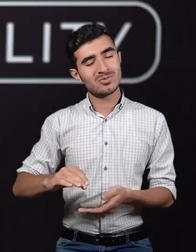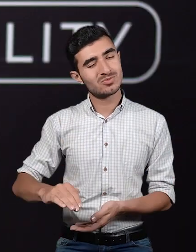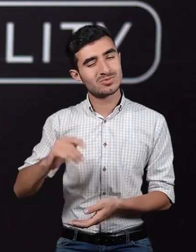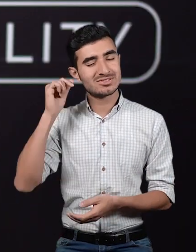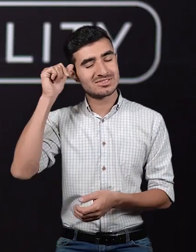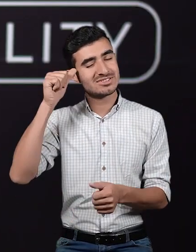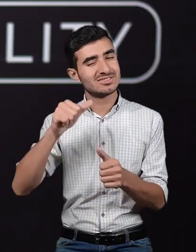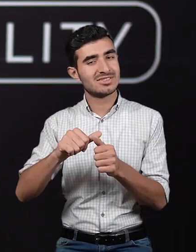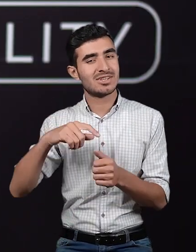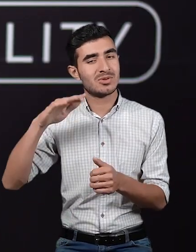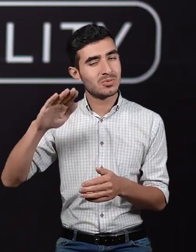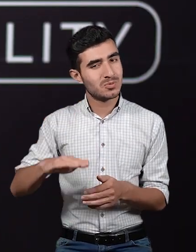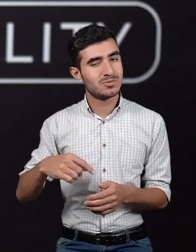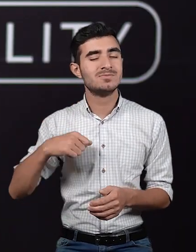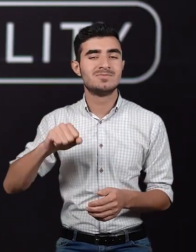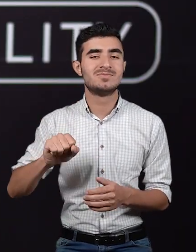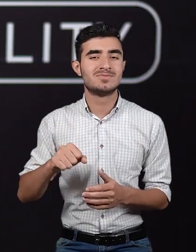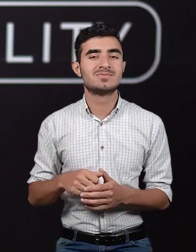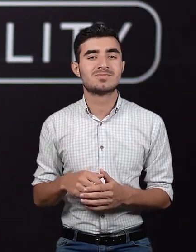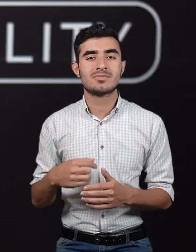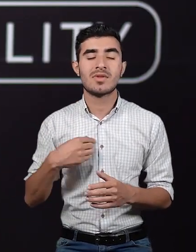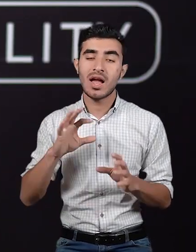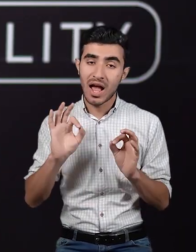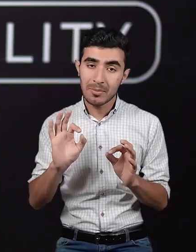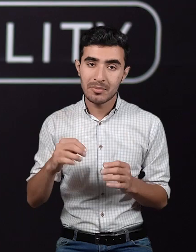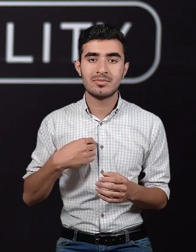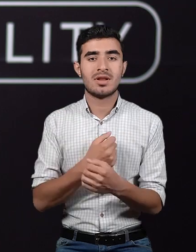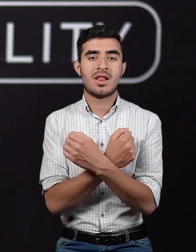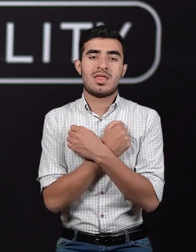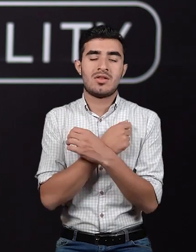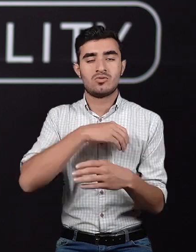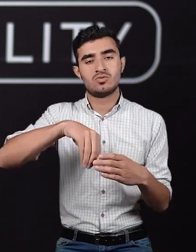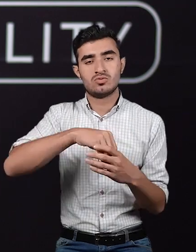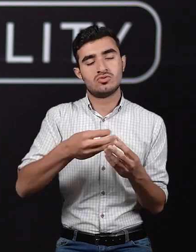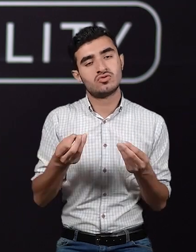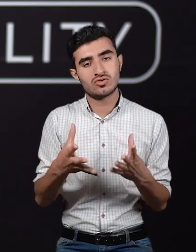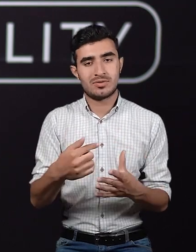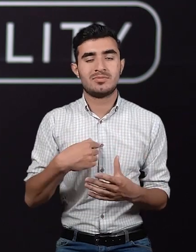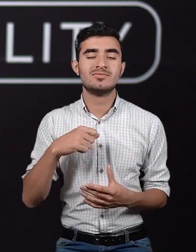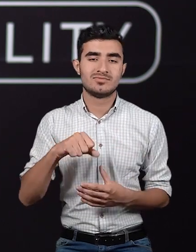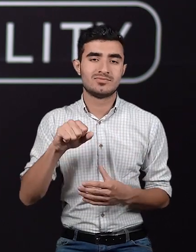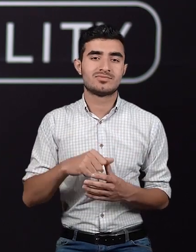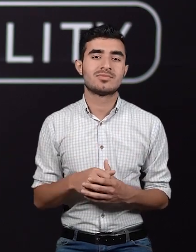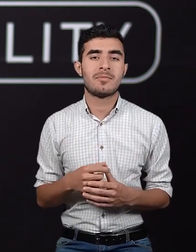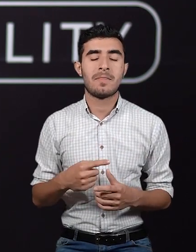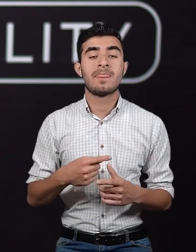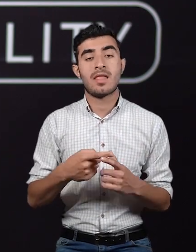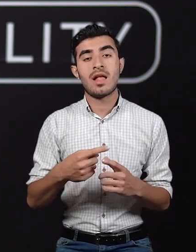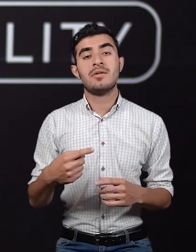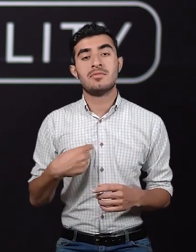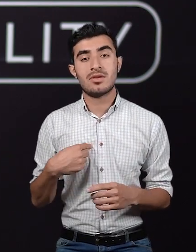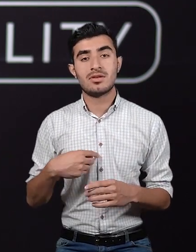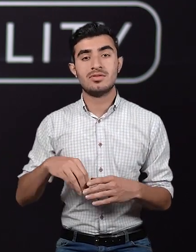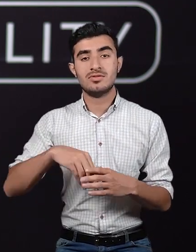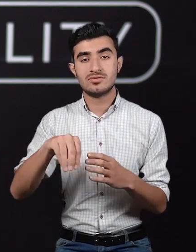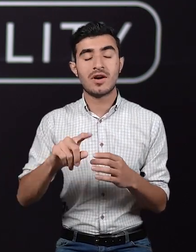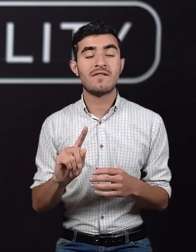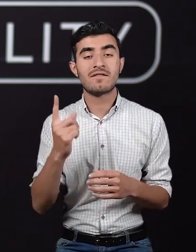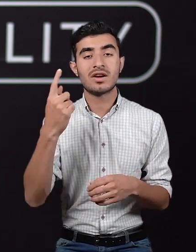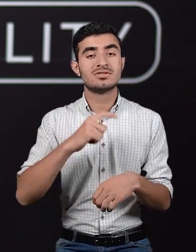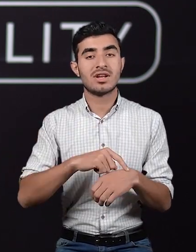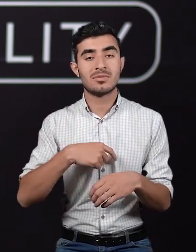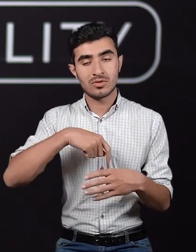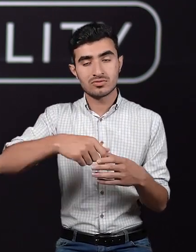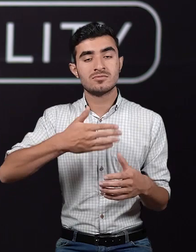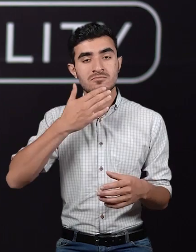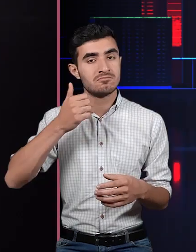my love for cooking started from that. And I remember that the first time that I made something which was a success